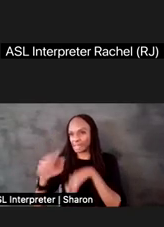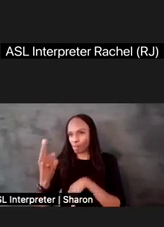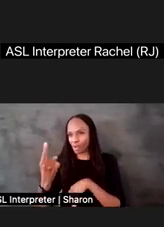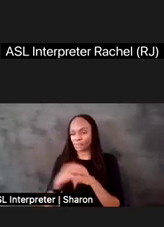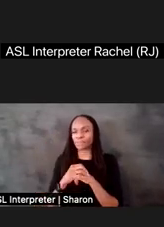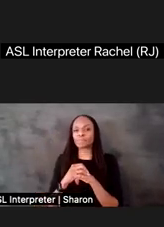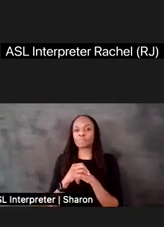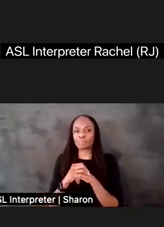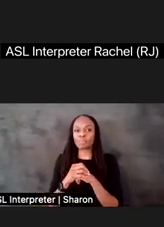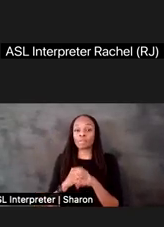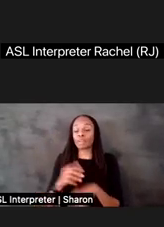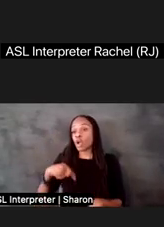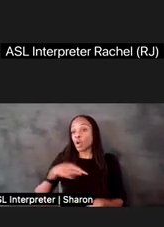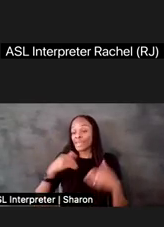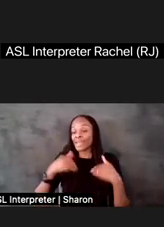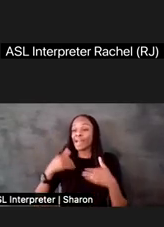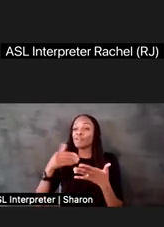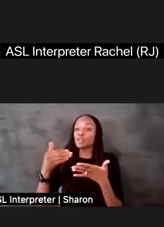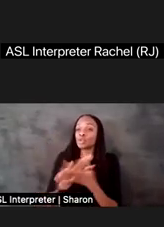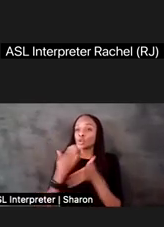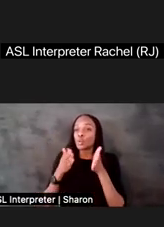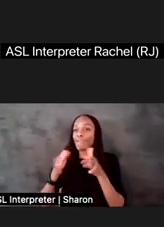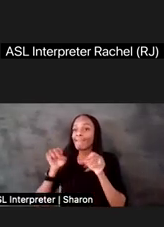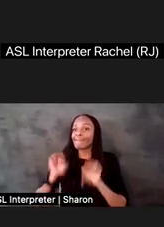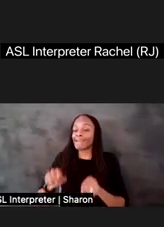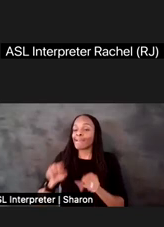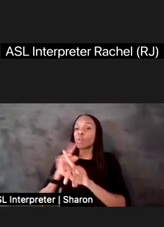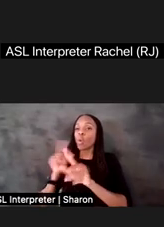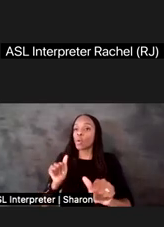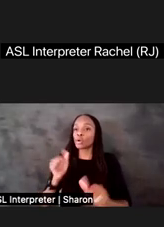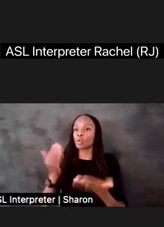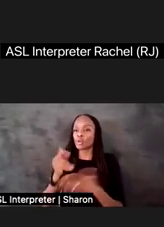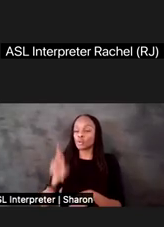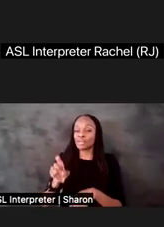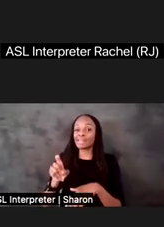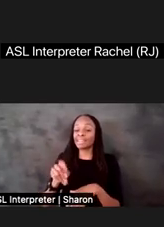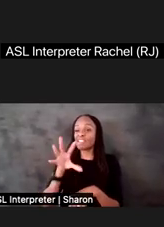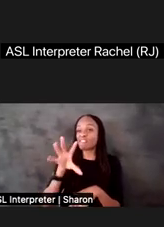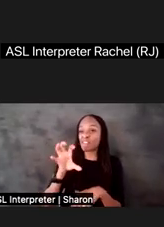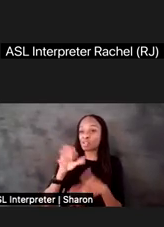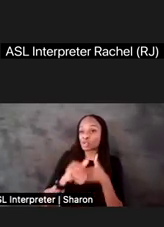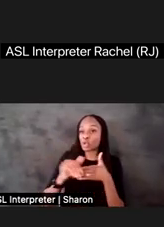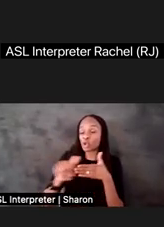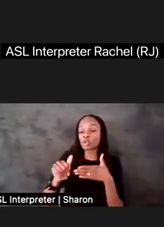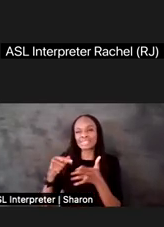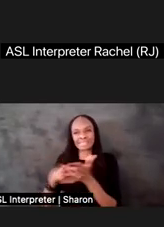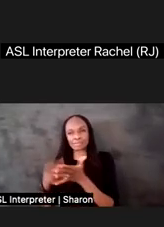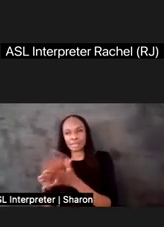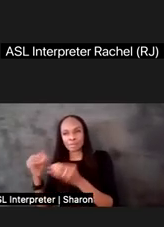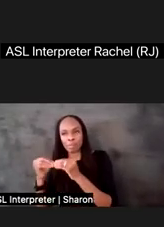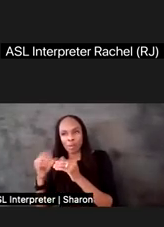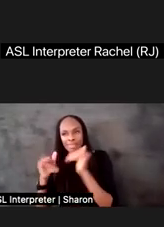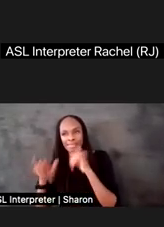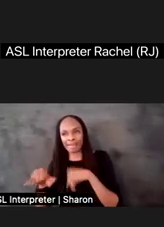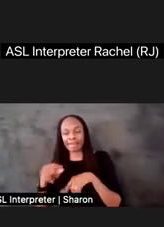to, we have a new way of, you can order exactly what you need, up to $500 in some cases more. But there's a